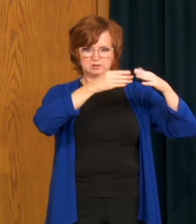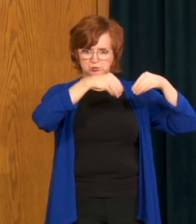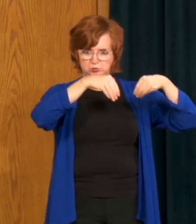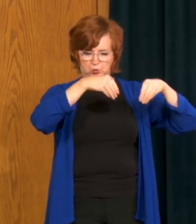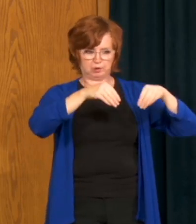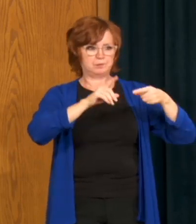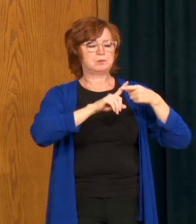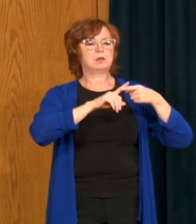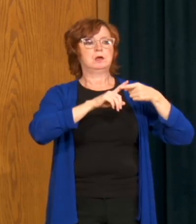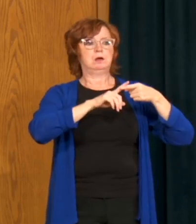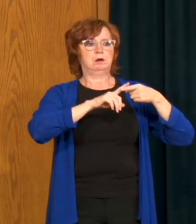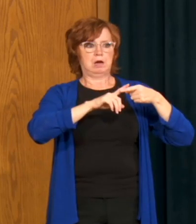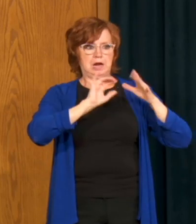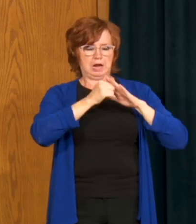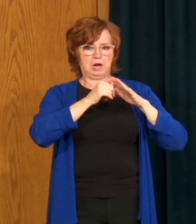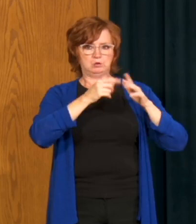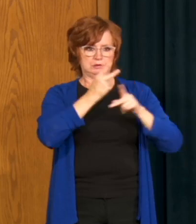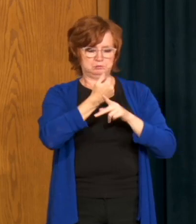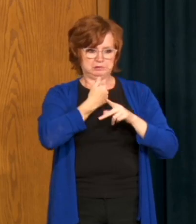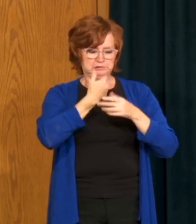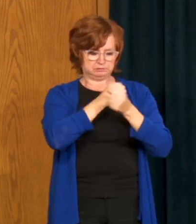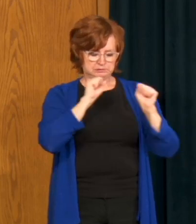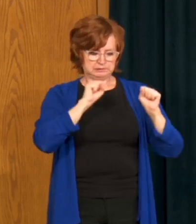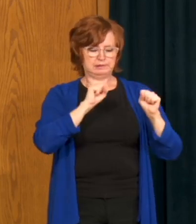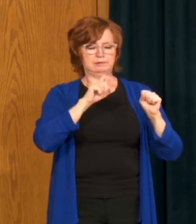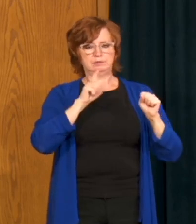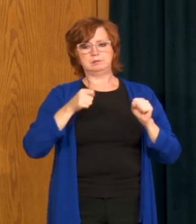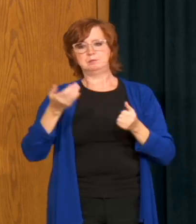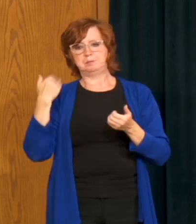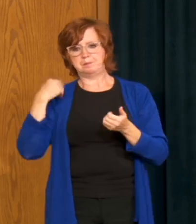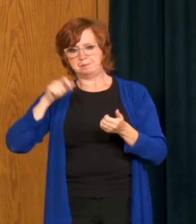garage sale. I know a few that I've